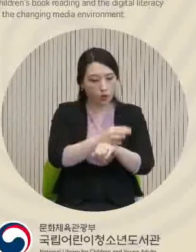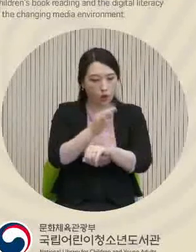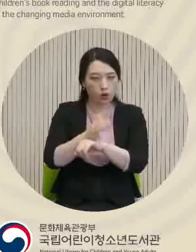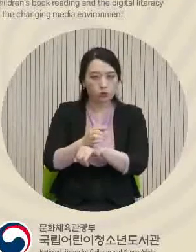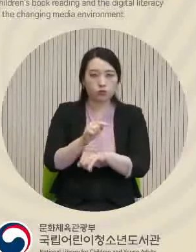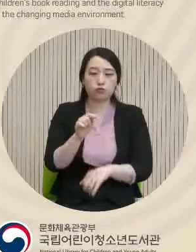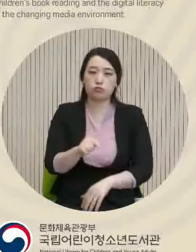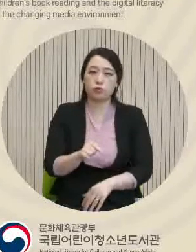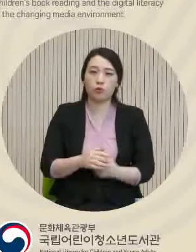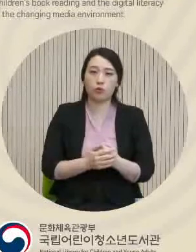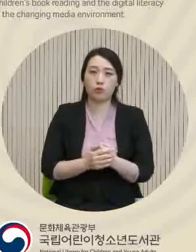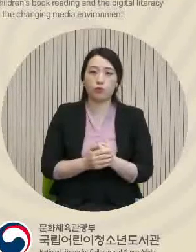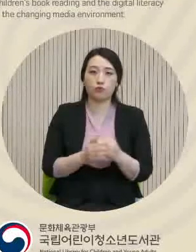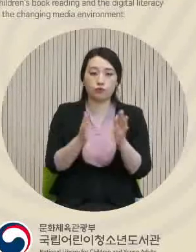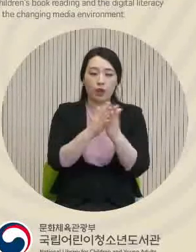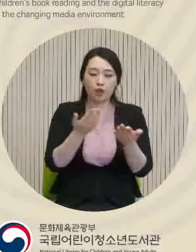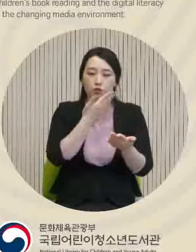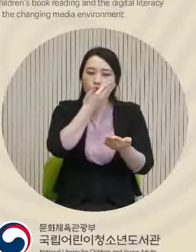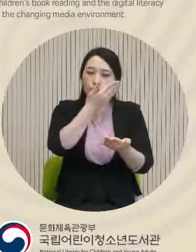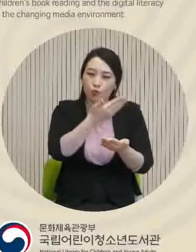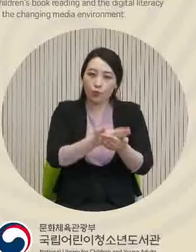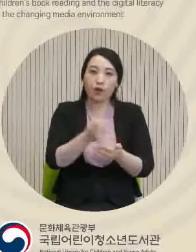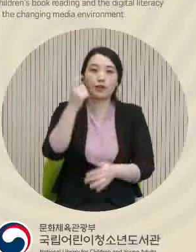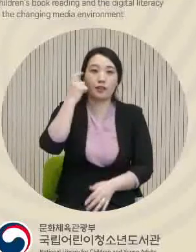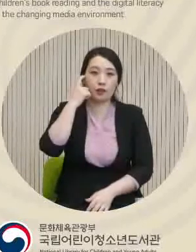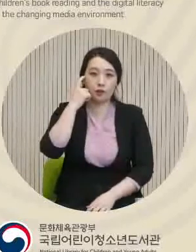of the important hobbies of the families.